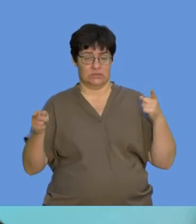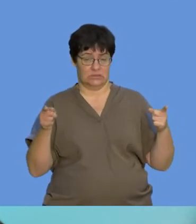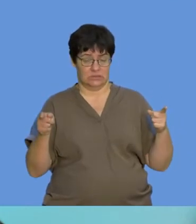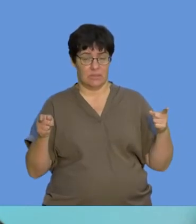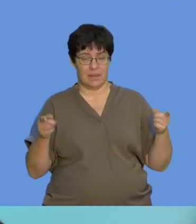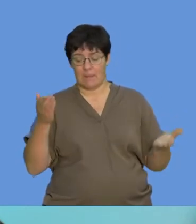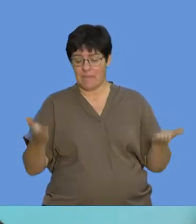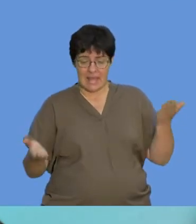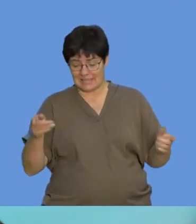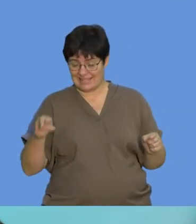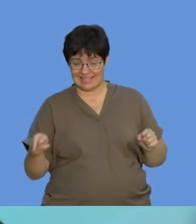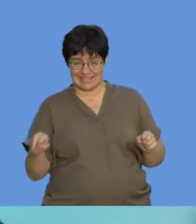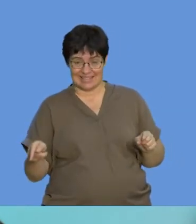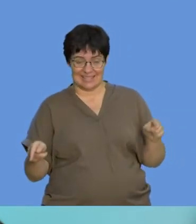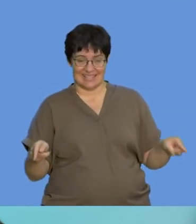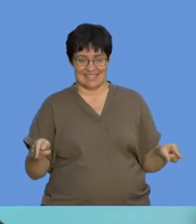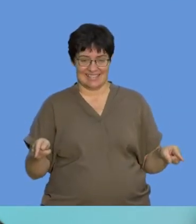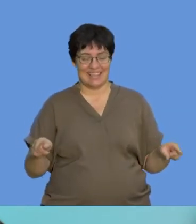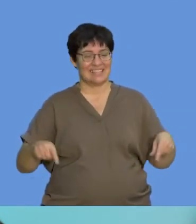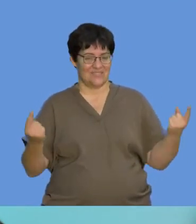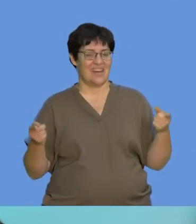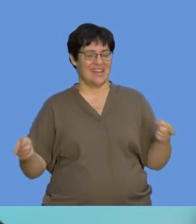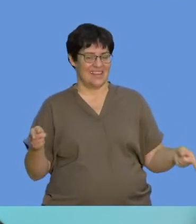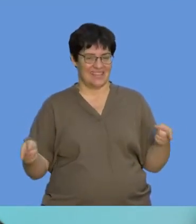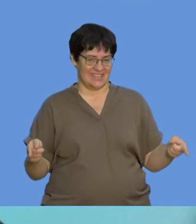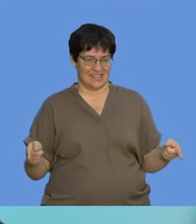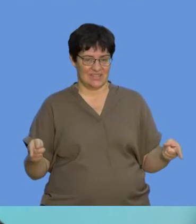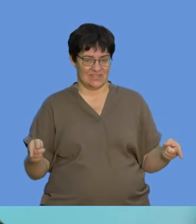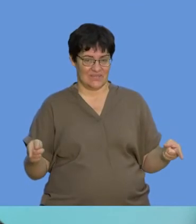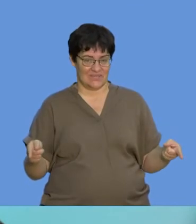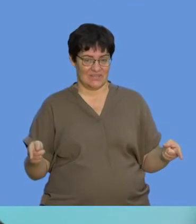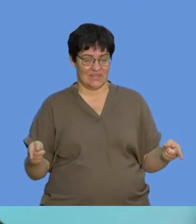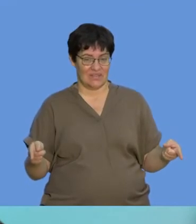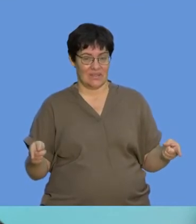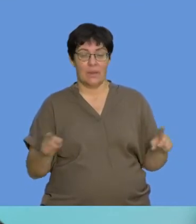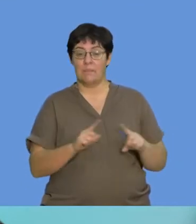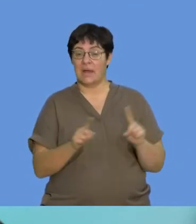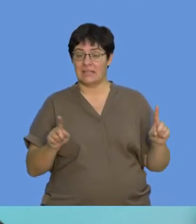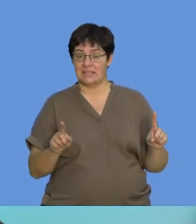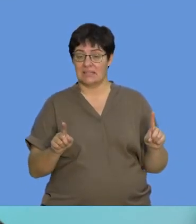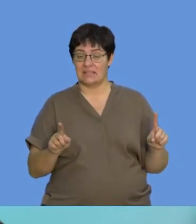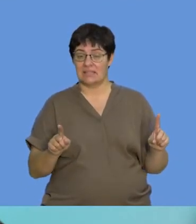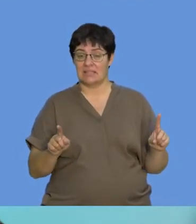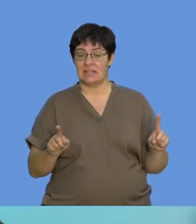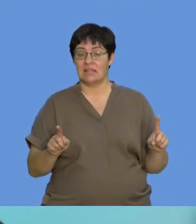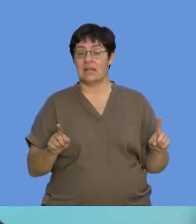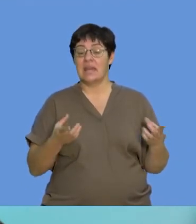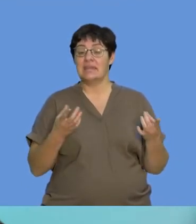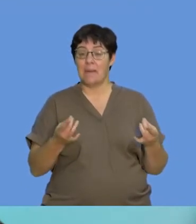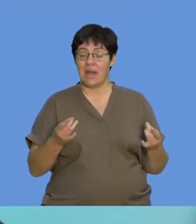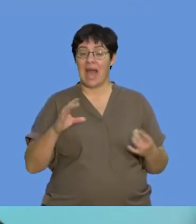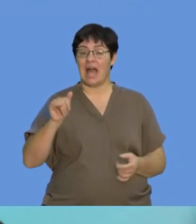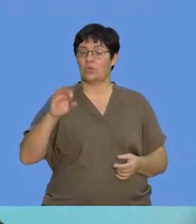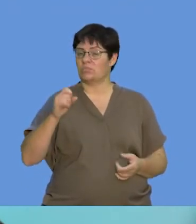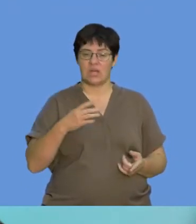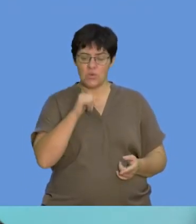different. So the mass of each atom will differ for the 2 elements. However, the number